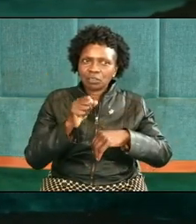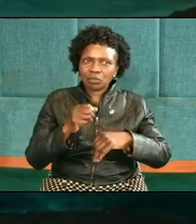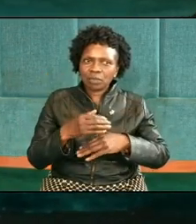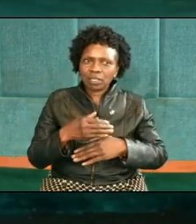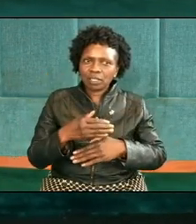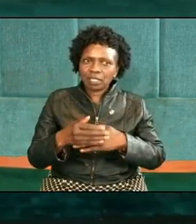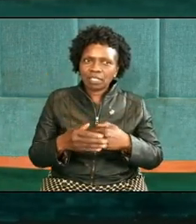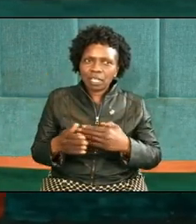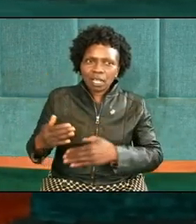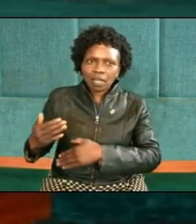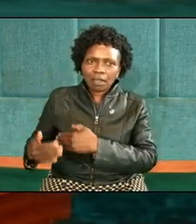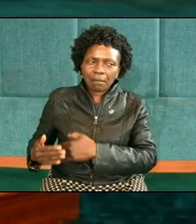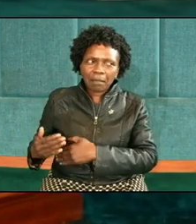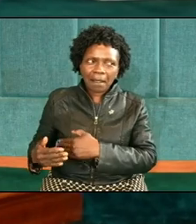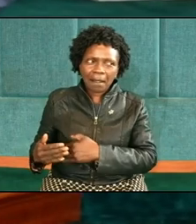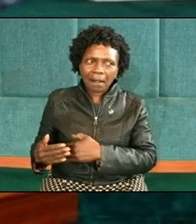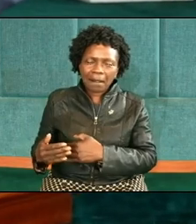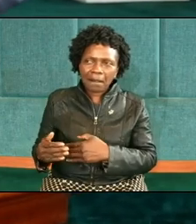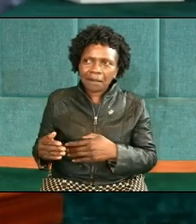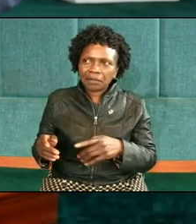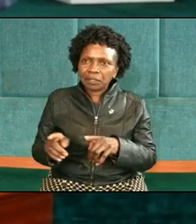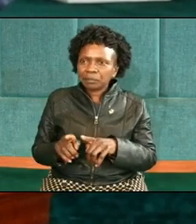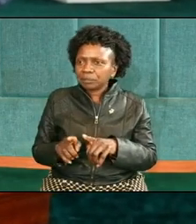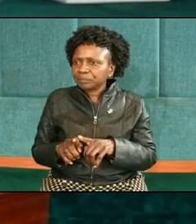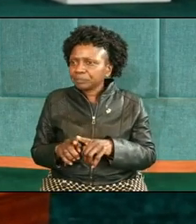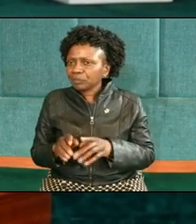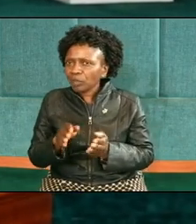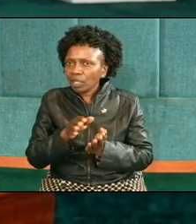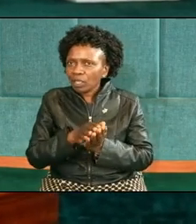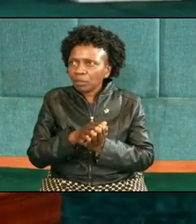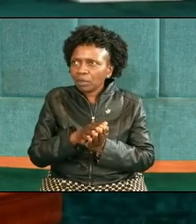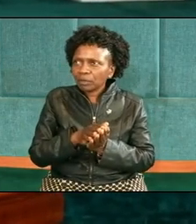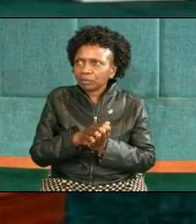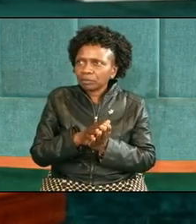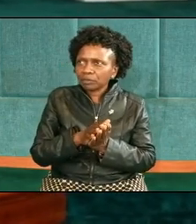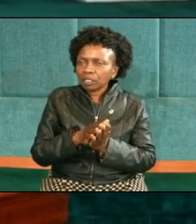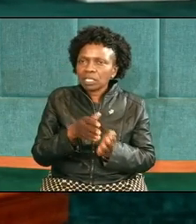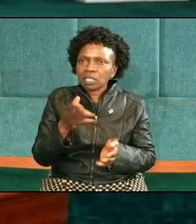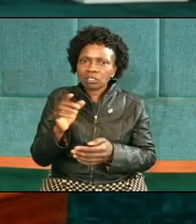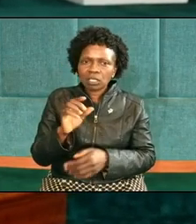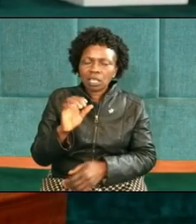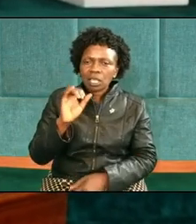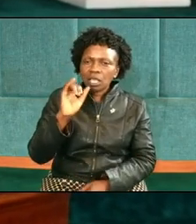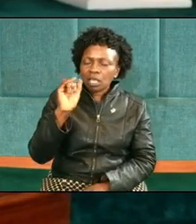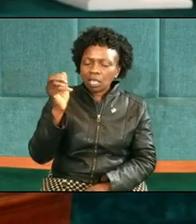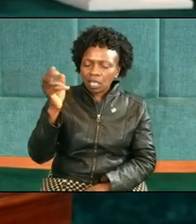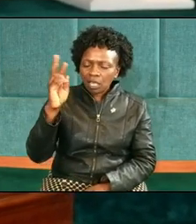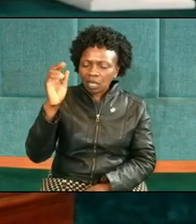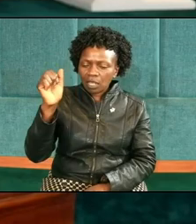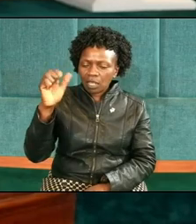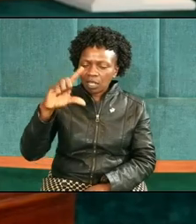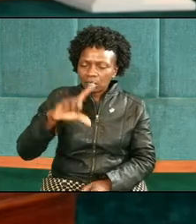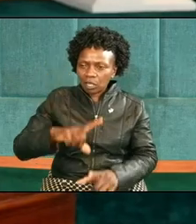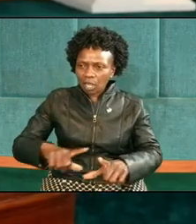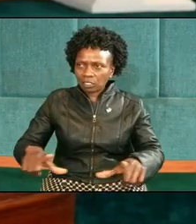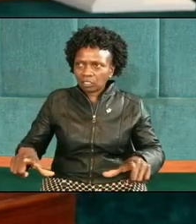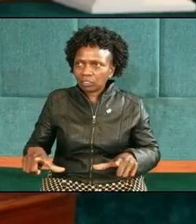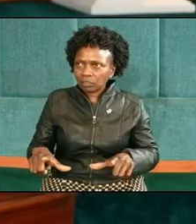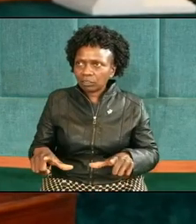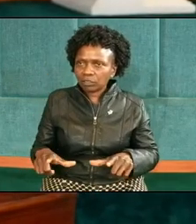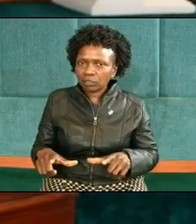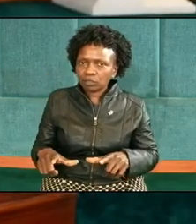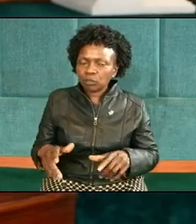next door neighbor. And like many people in the Cayman Islands and in Jamaica, we would love to get